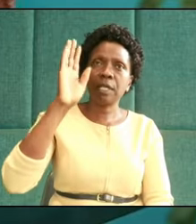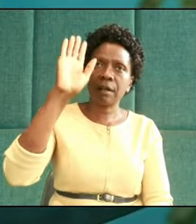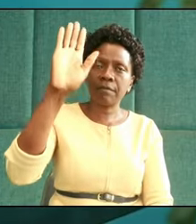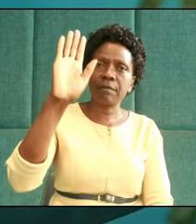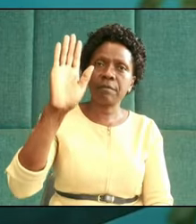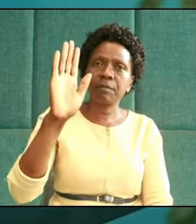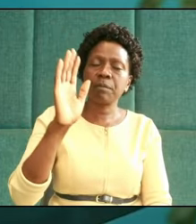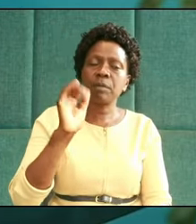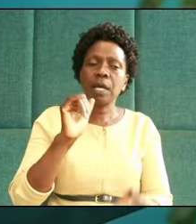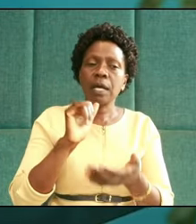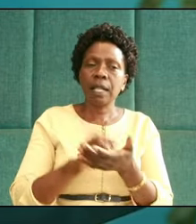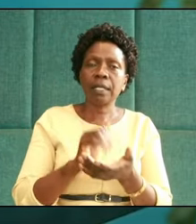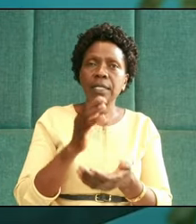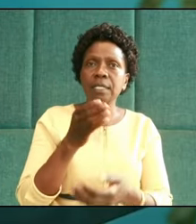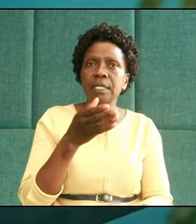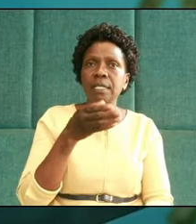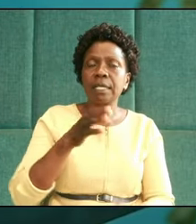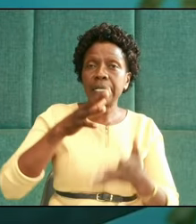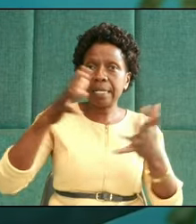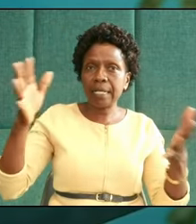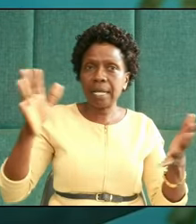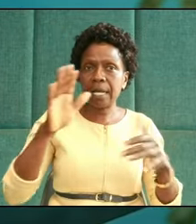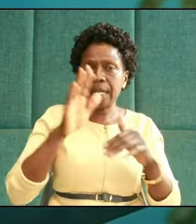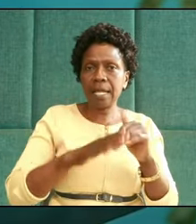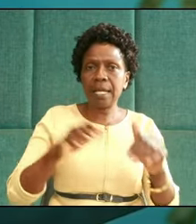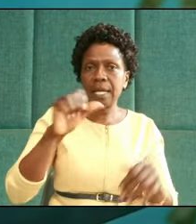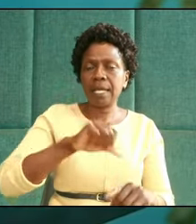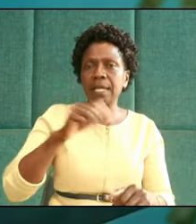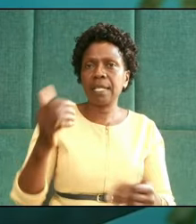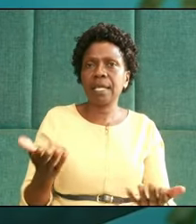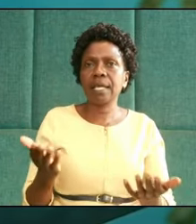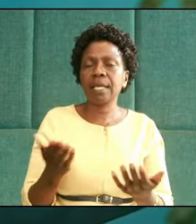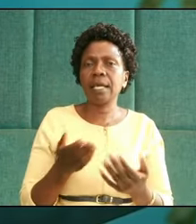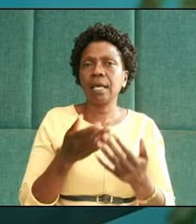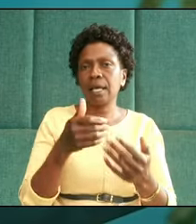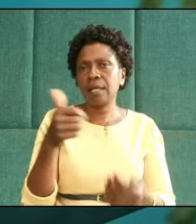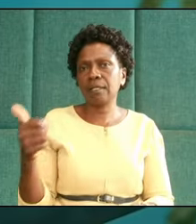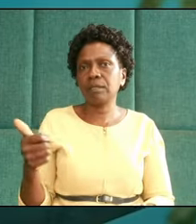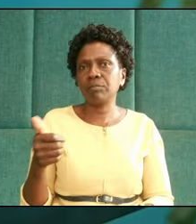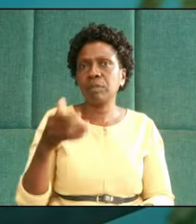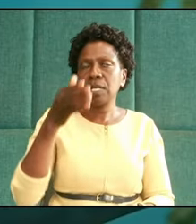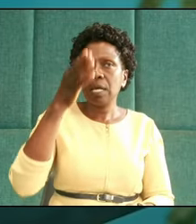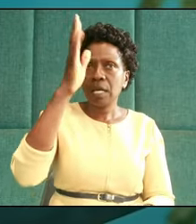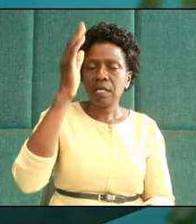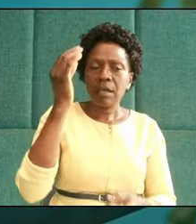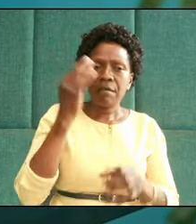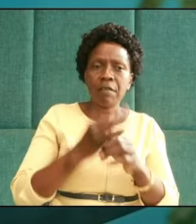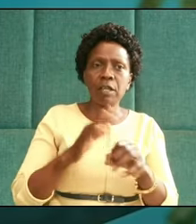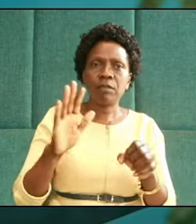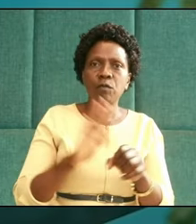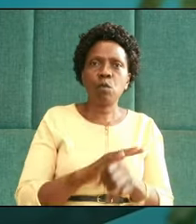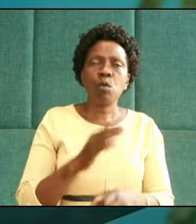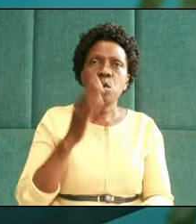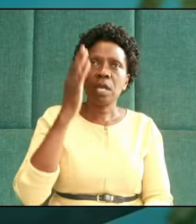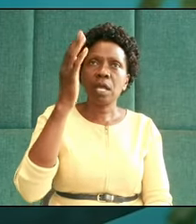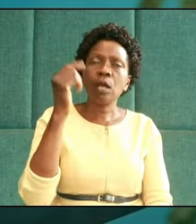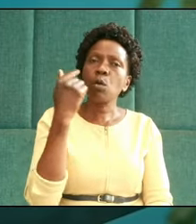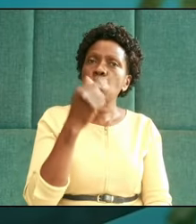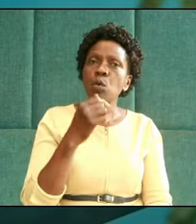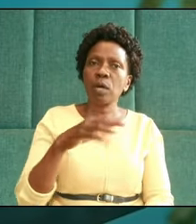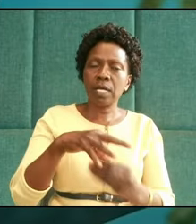he's greater than anything else. God is faithful. He who created the